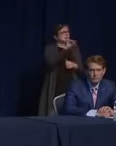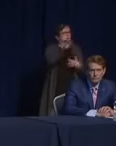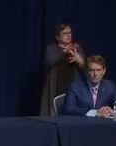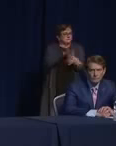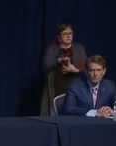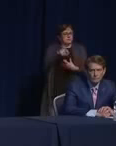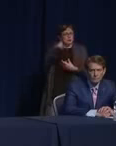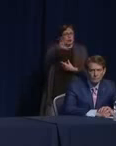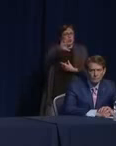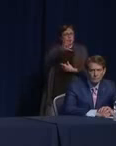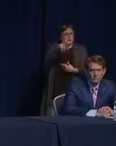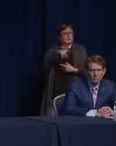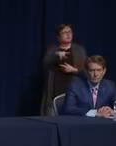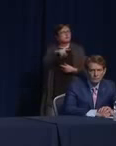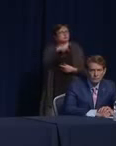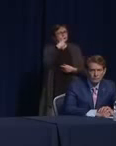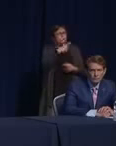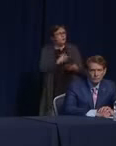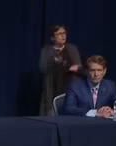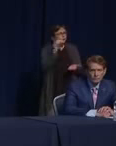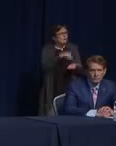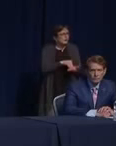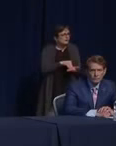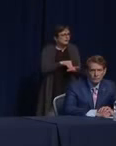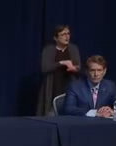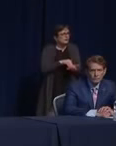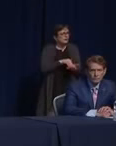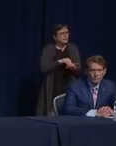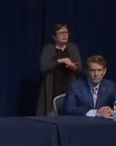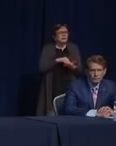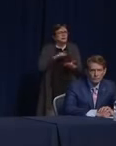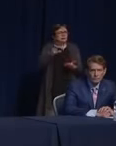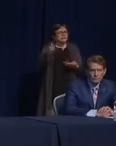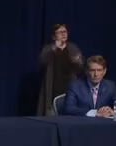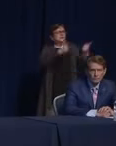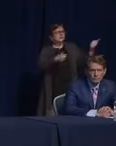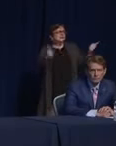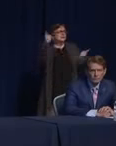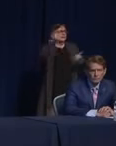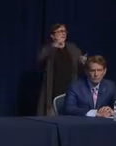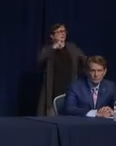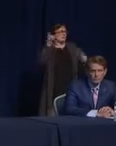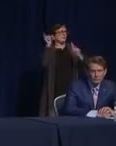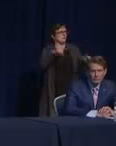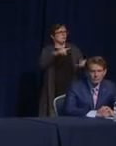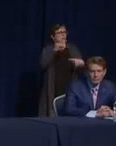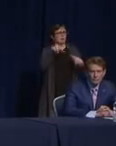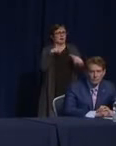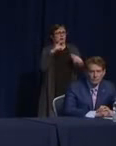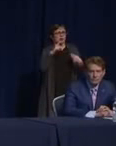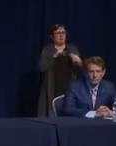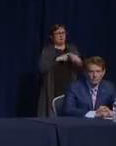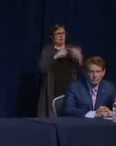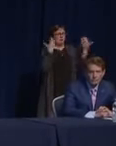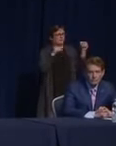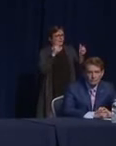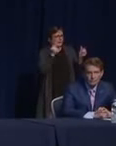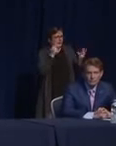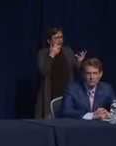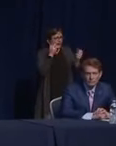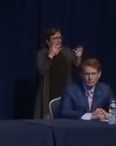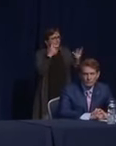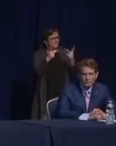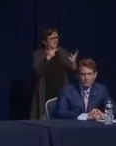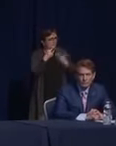reiterate, and I know you said it before, but just can you reiterate what your order is about limiting people that are going in? Are we naming